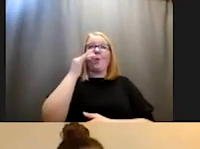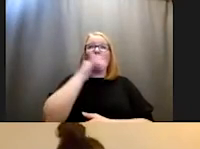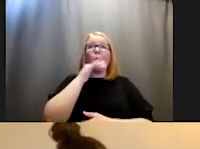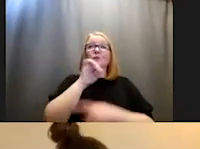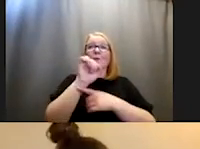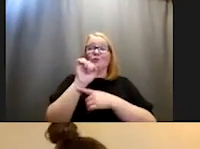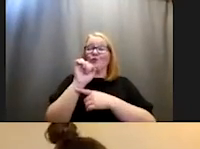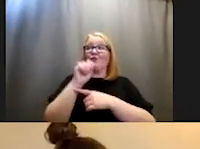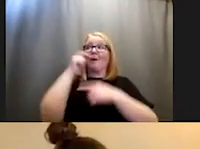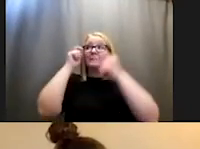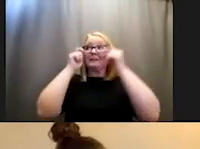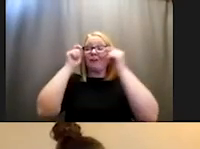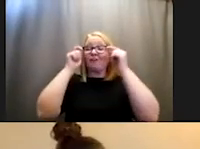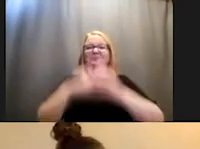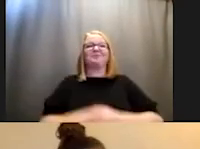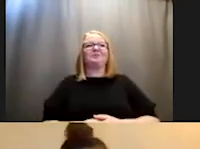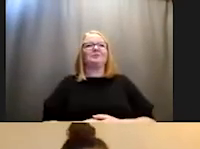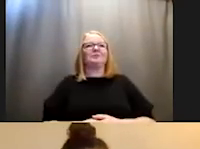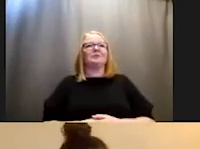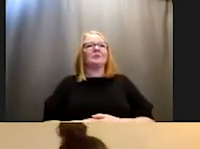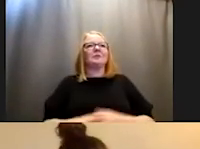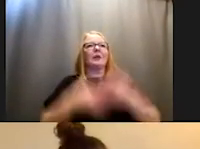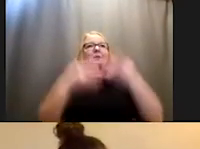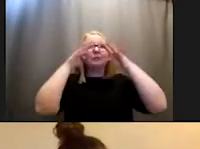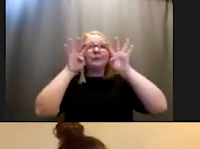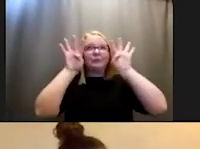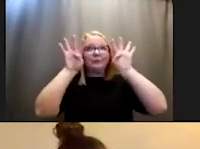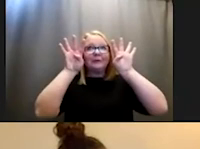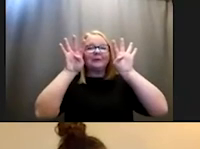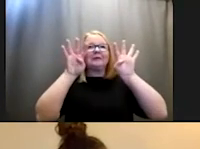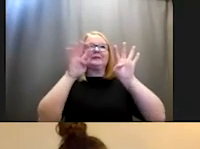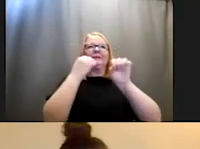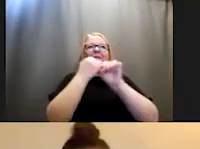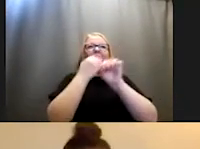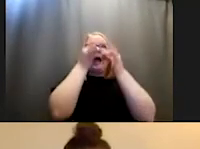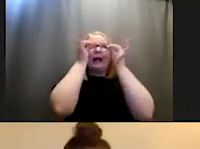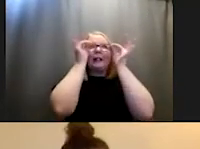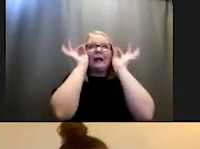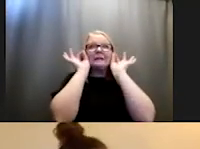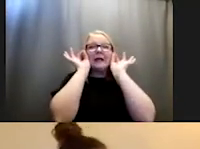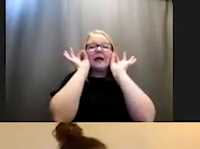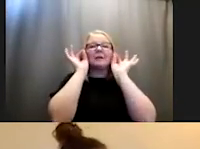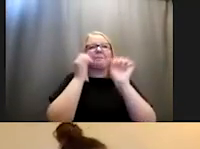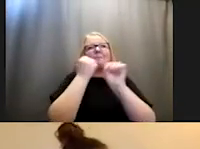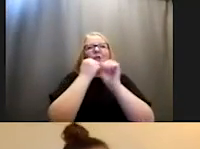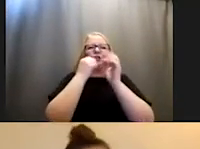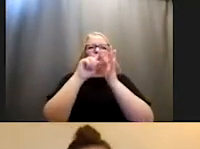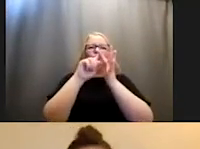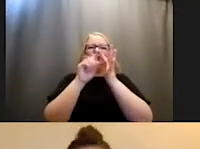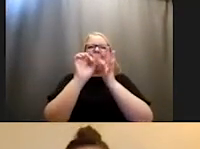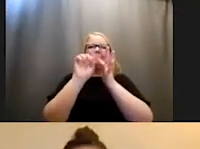got Jeepers Peepers. So that was a series of eyeliners and eye powders called Jeepers Peepers, with